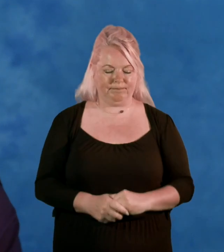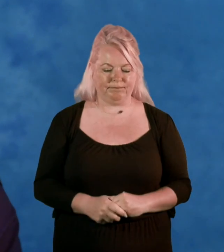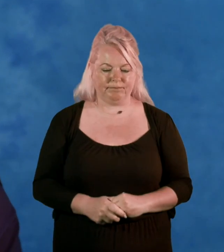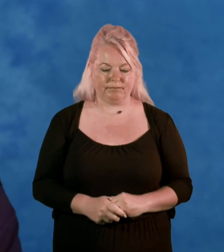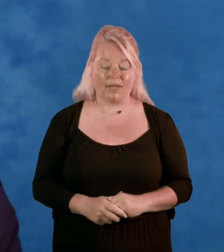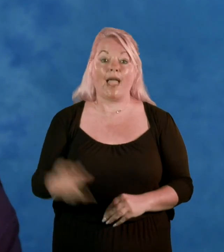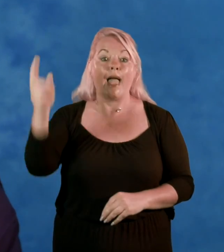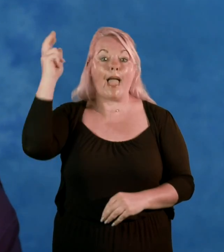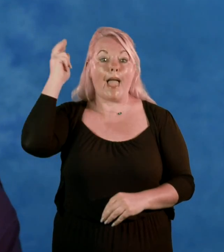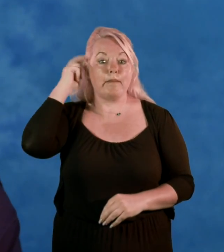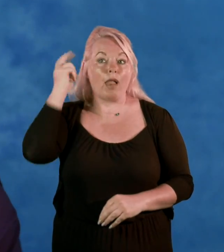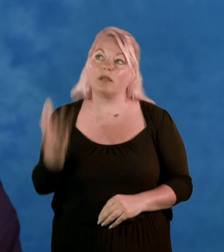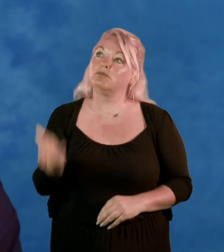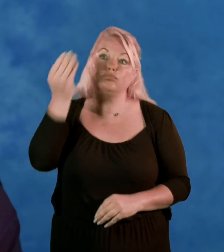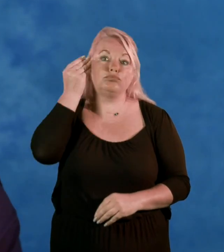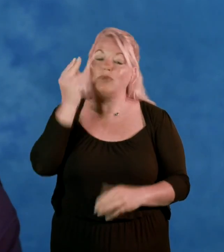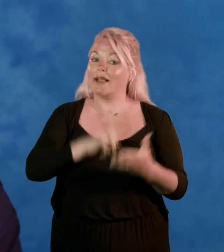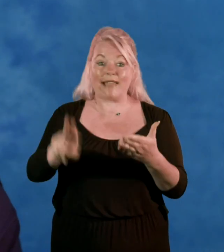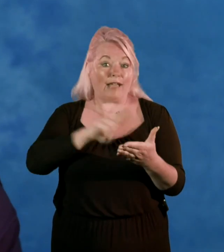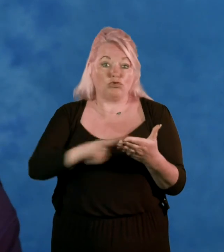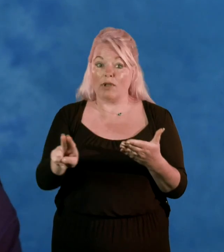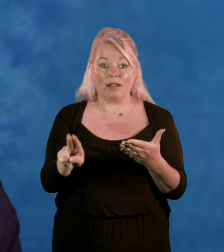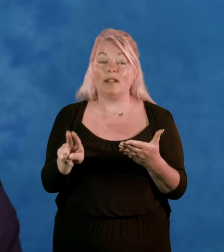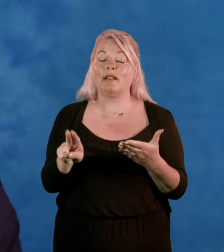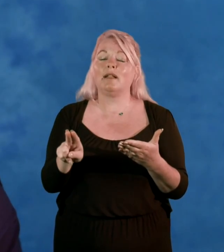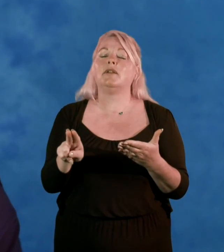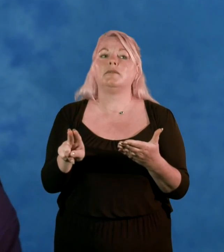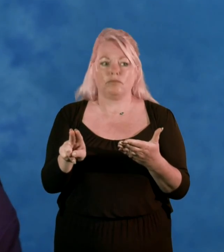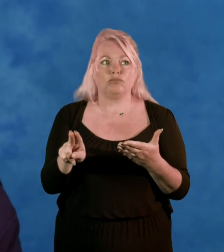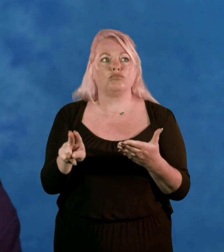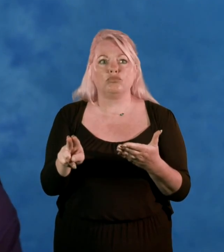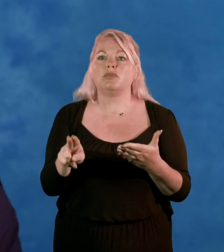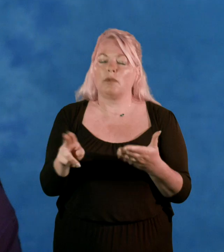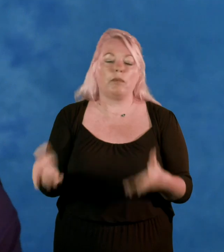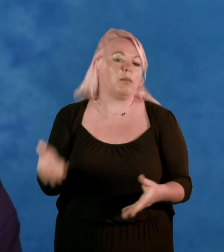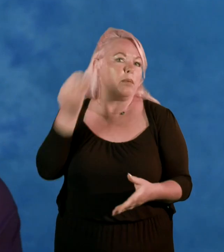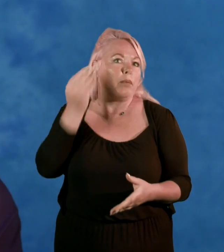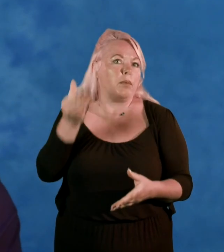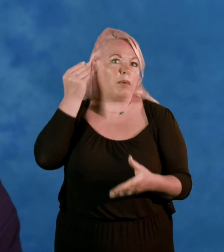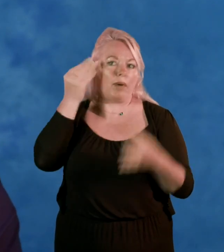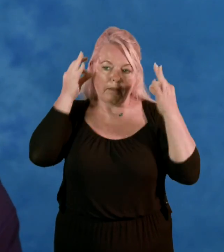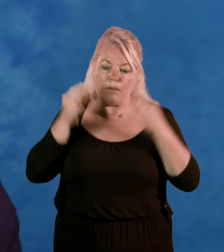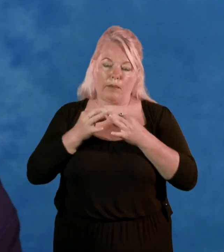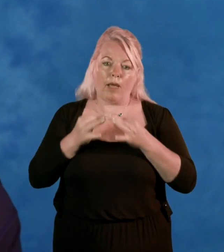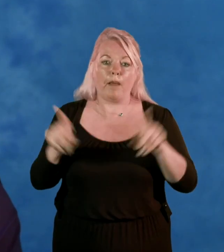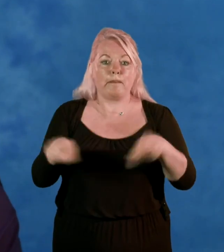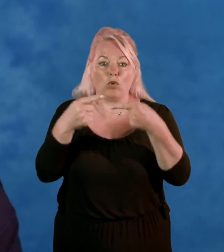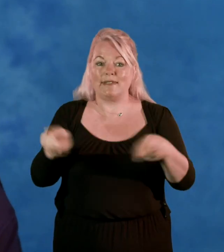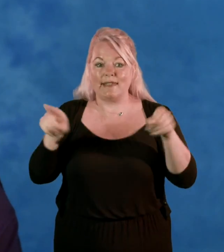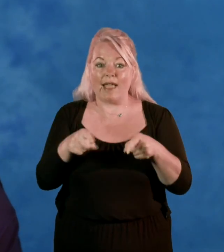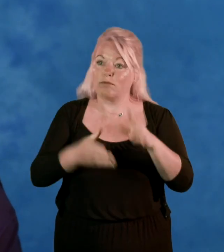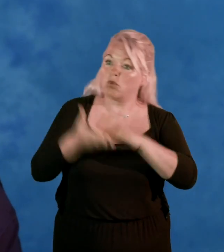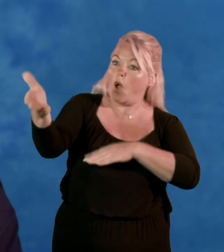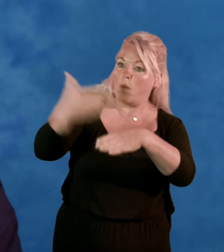music sounds quite natural, and I usually listen to music, all the time on my way